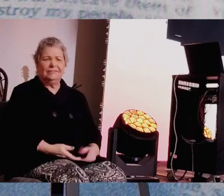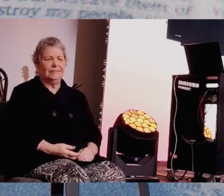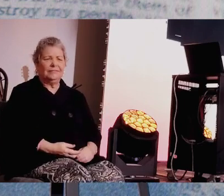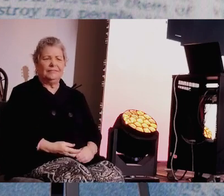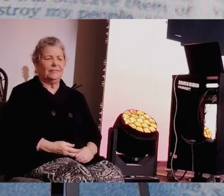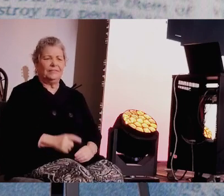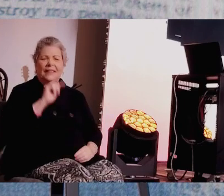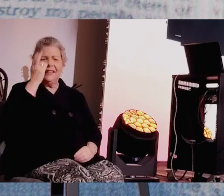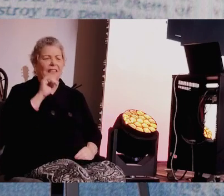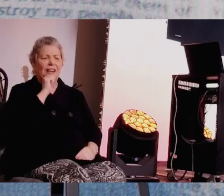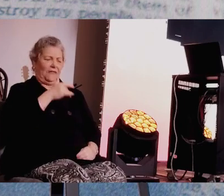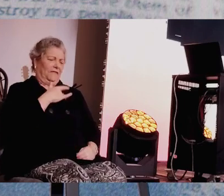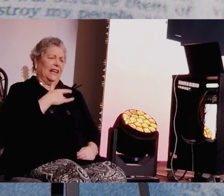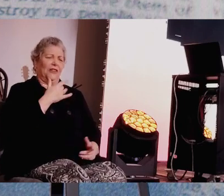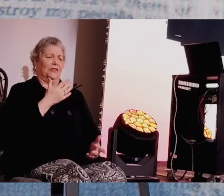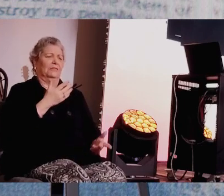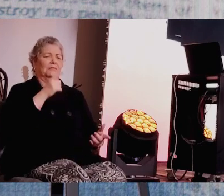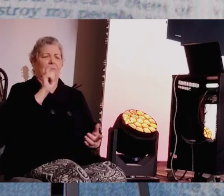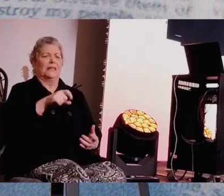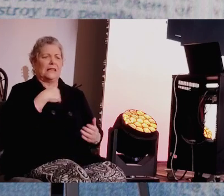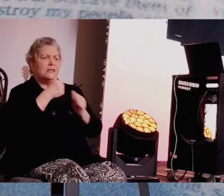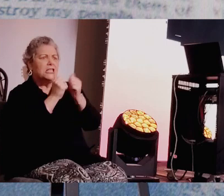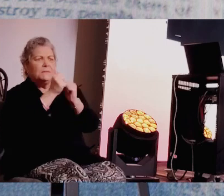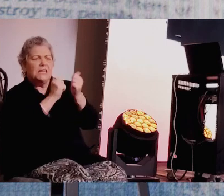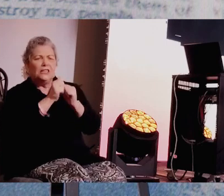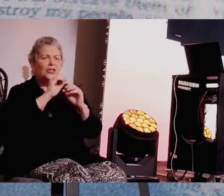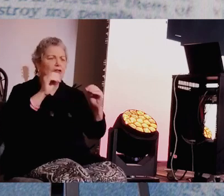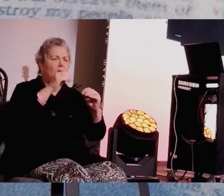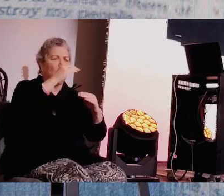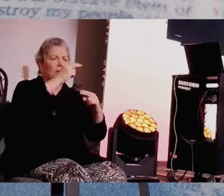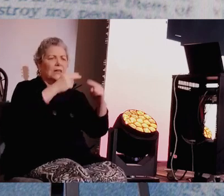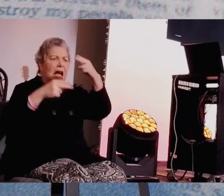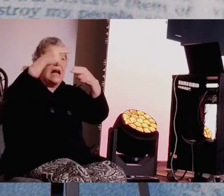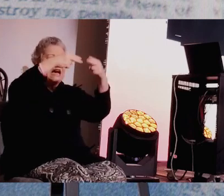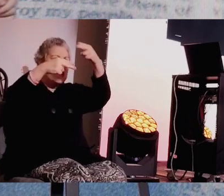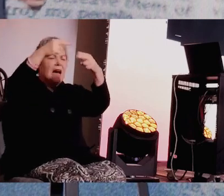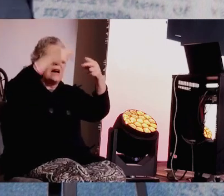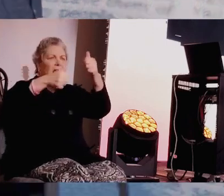They don't walk in competition. There's not a hierarchy in their mindset.